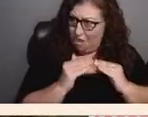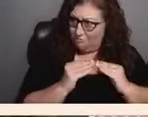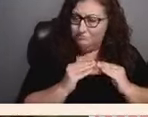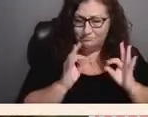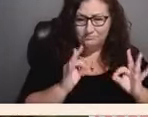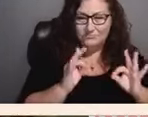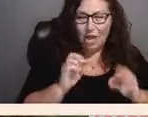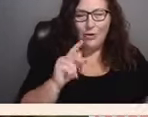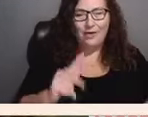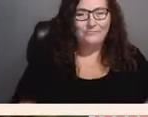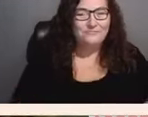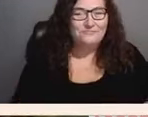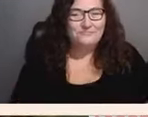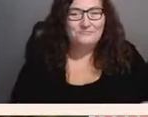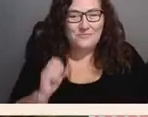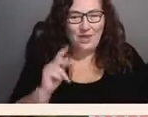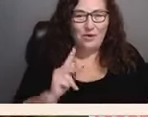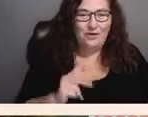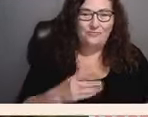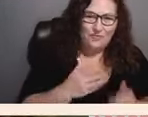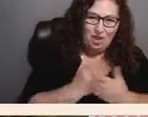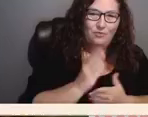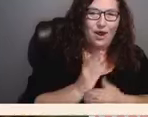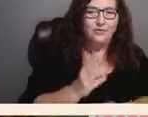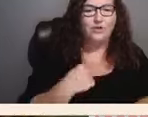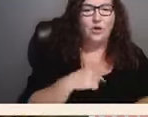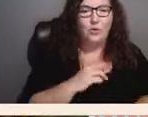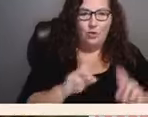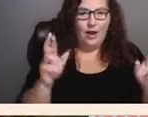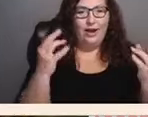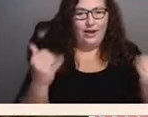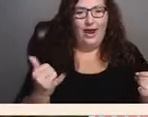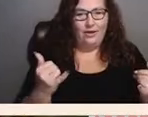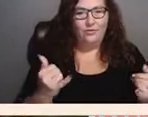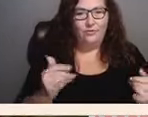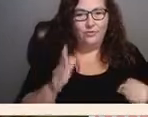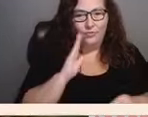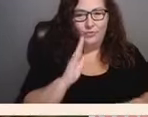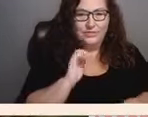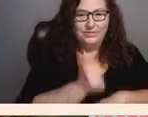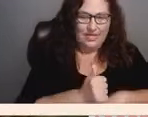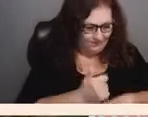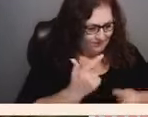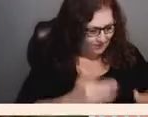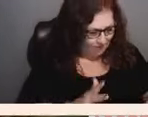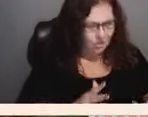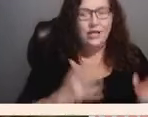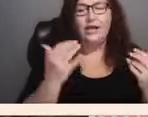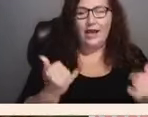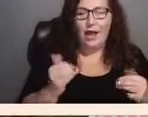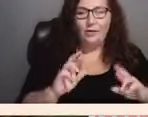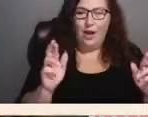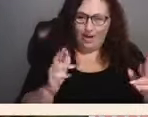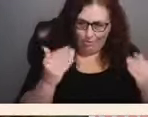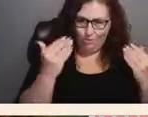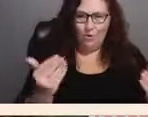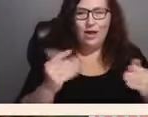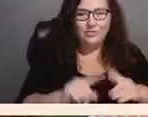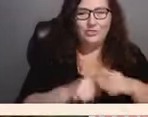Okay, okay. All right, so we're ready now. We set the stage, we're ready. Let's jump into it right